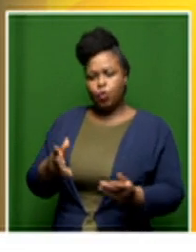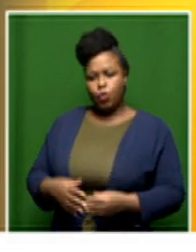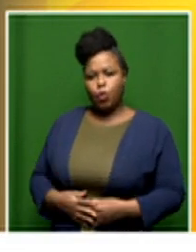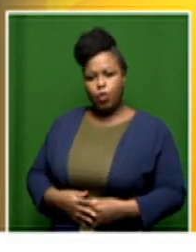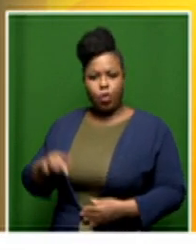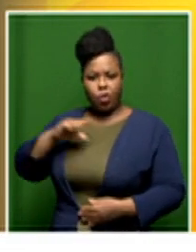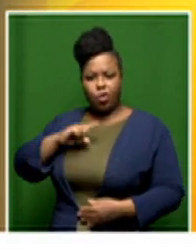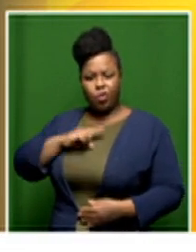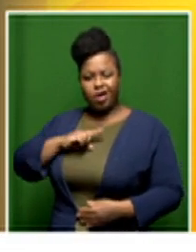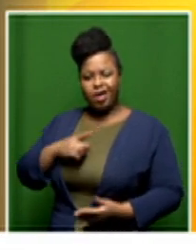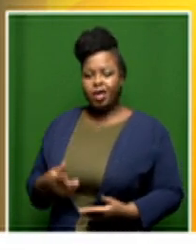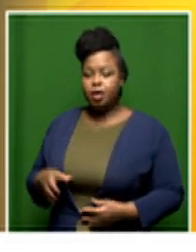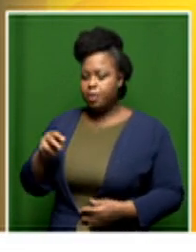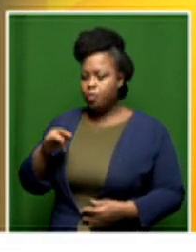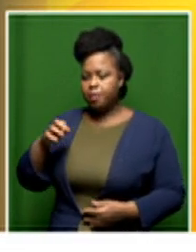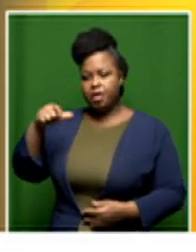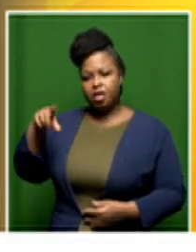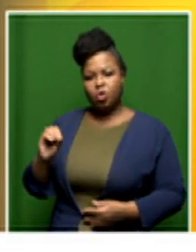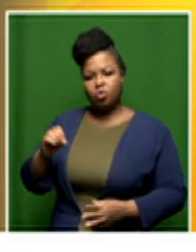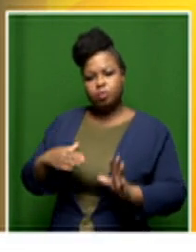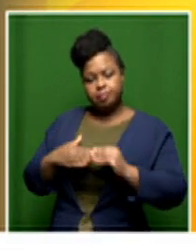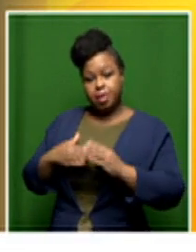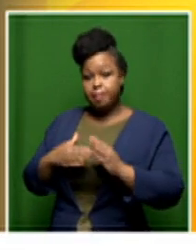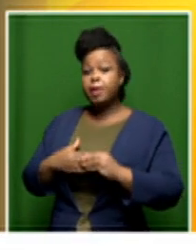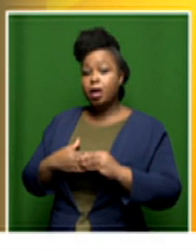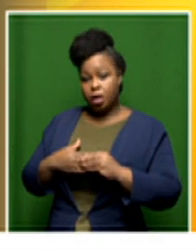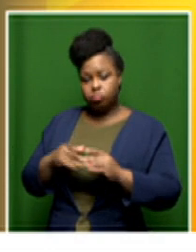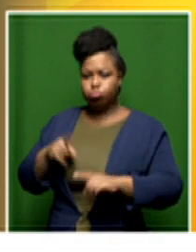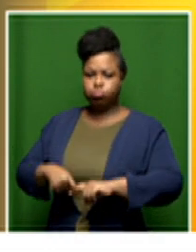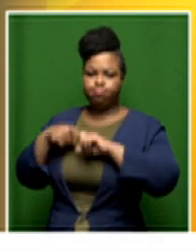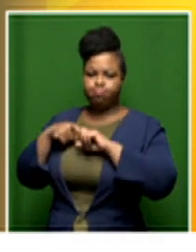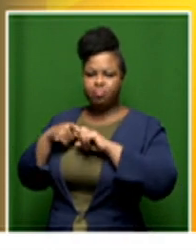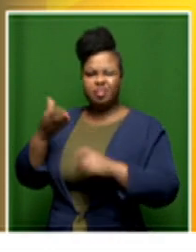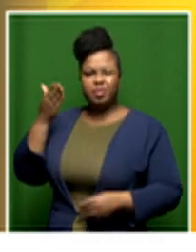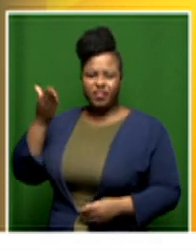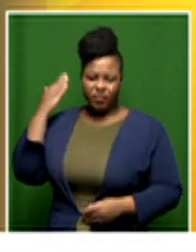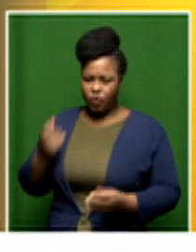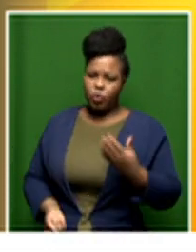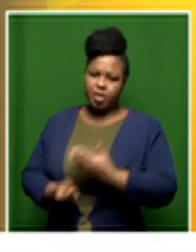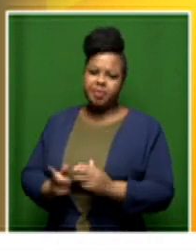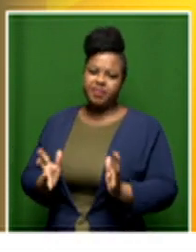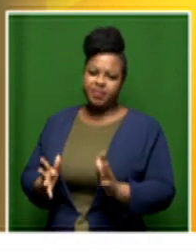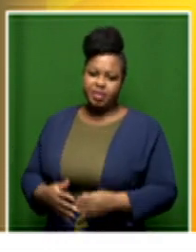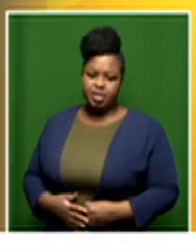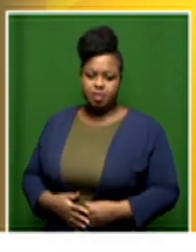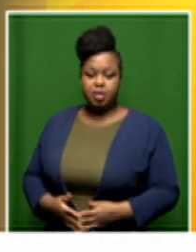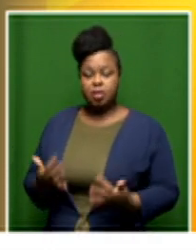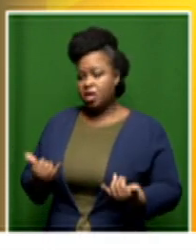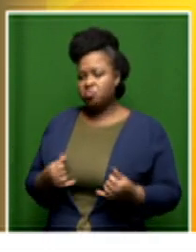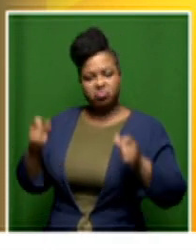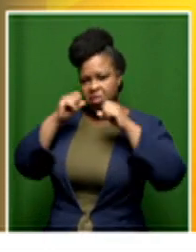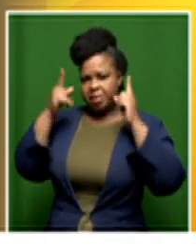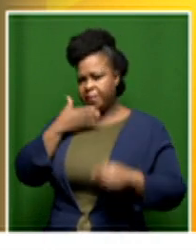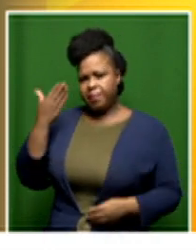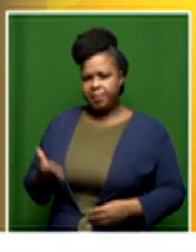since Mahumapelo's membership was suspended at some stage. And it comes as no